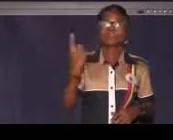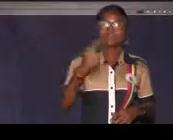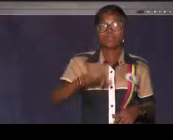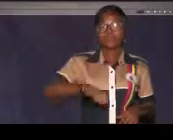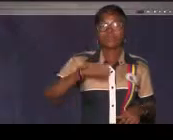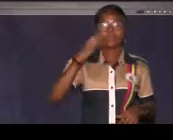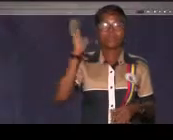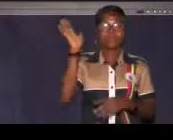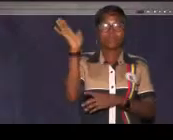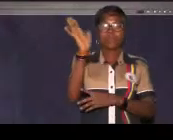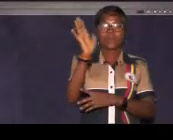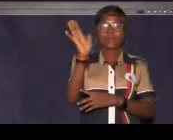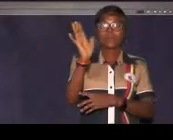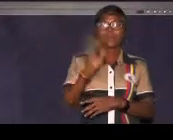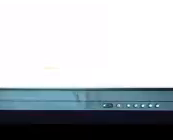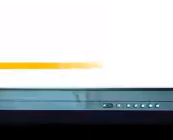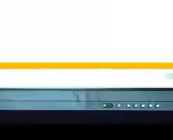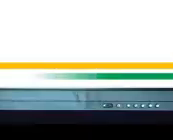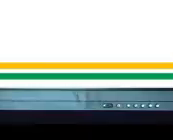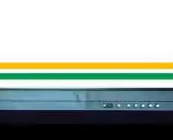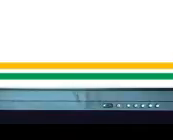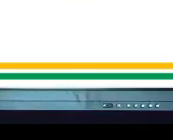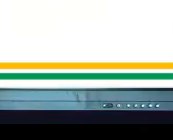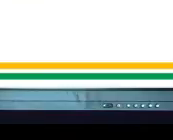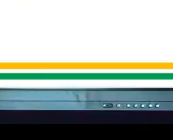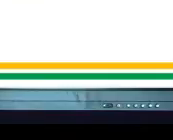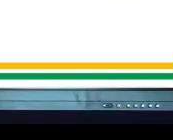you. Bye.